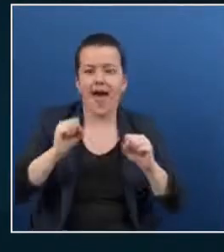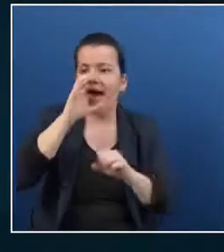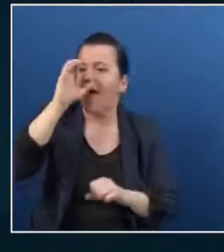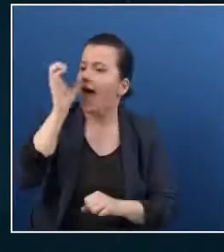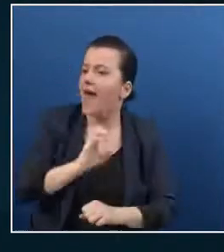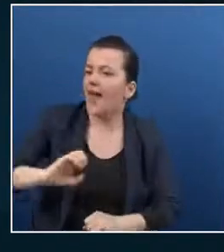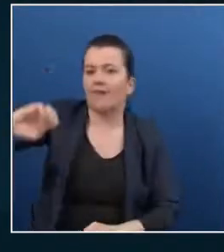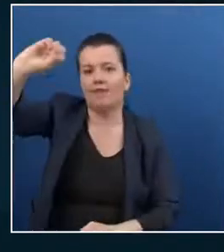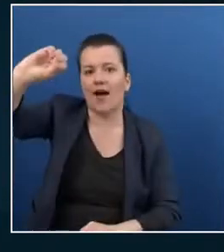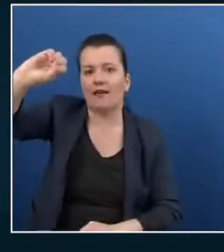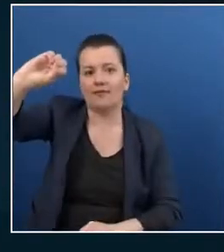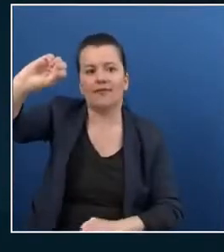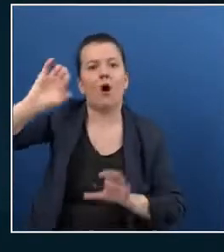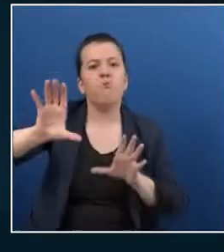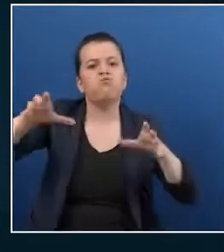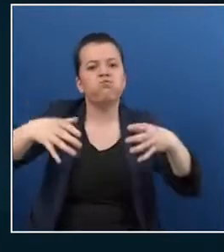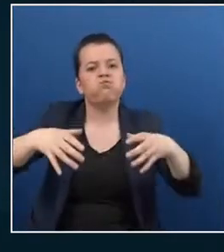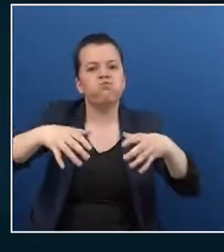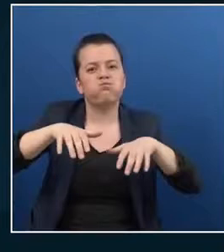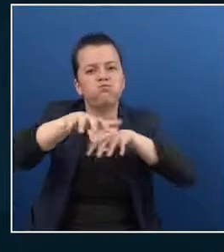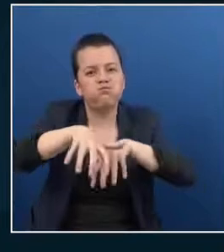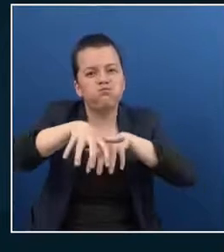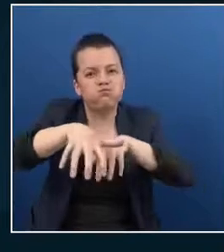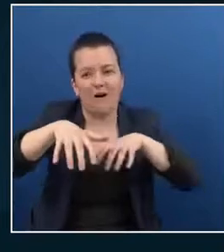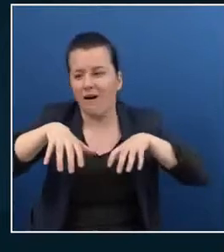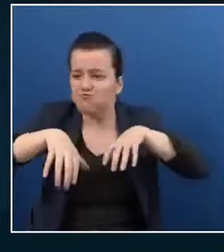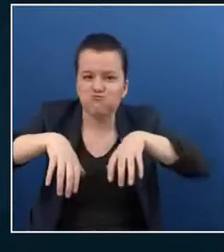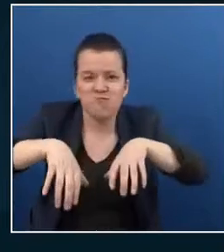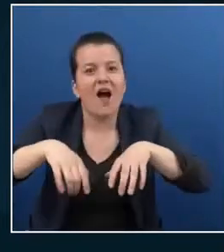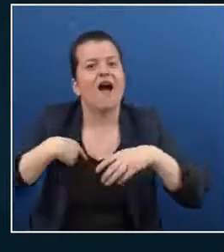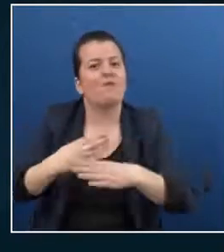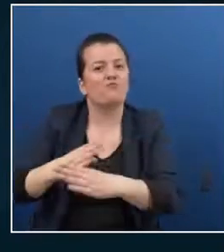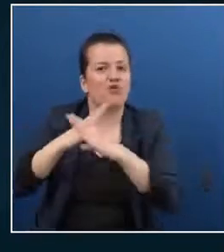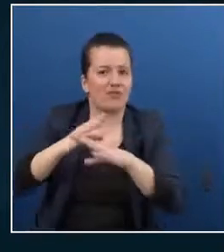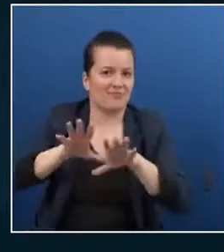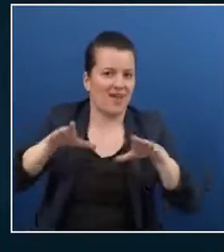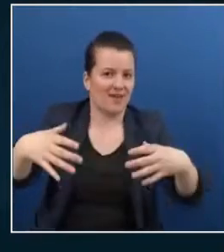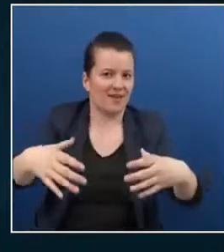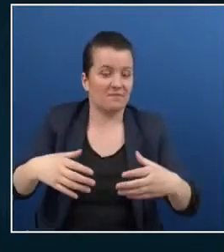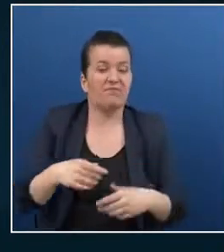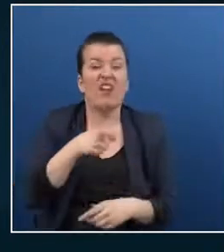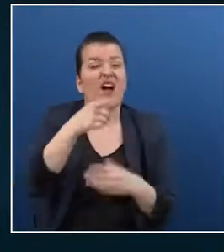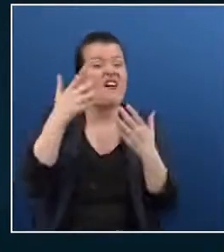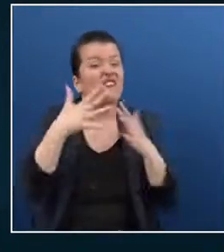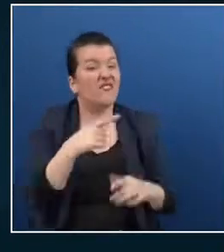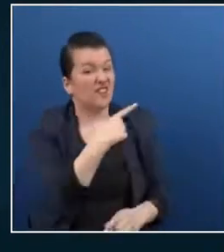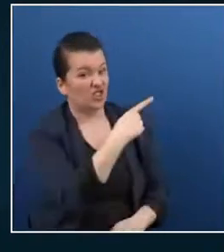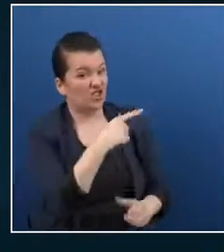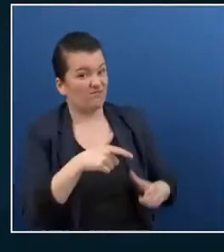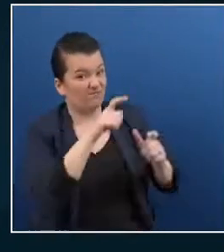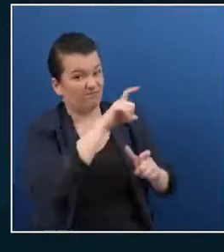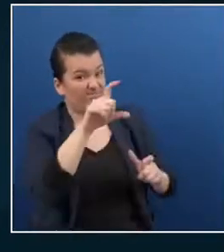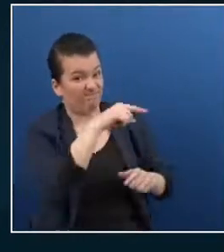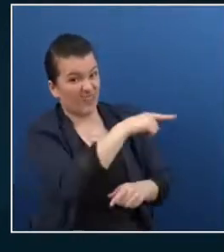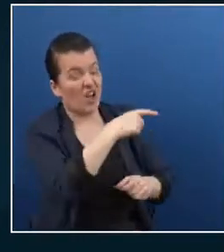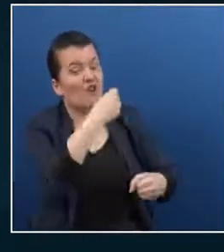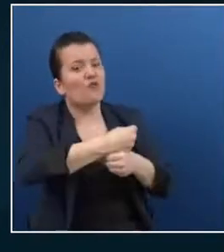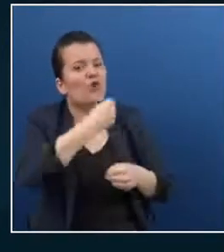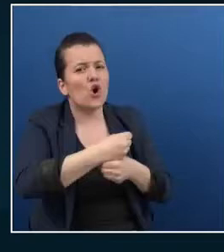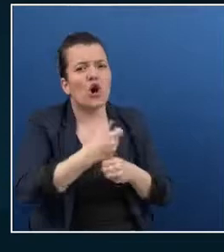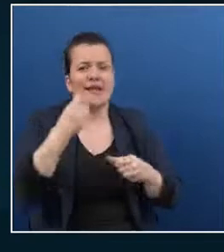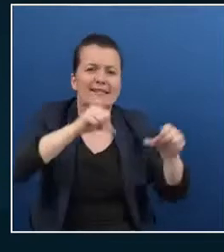they were working with device partners and they were working with scientists on the data science side, they really